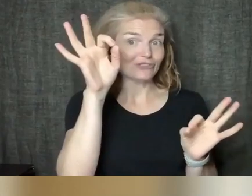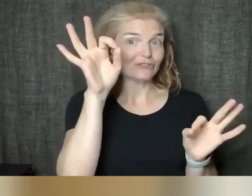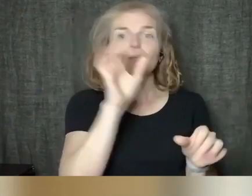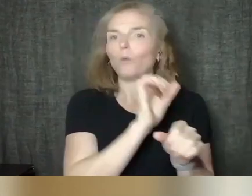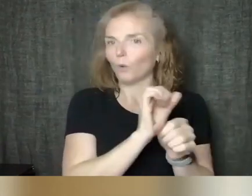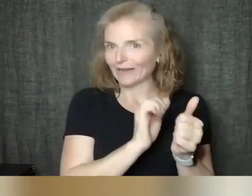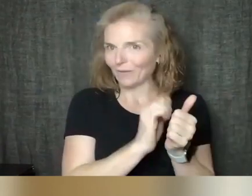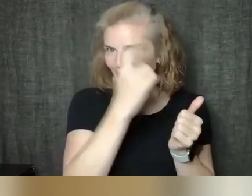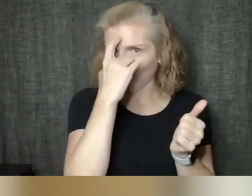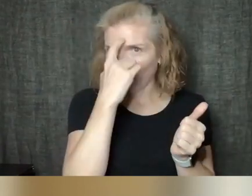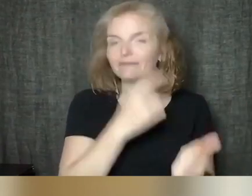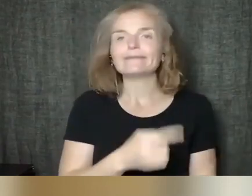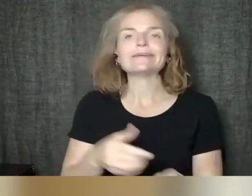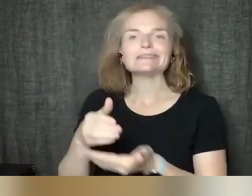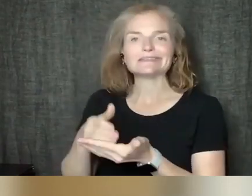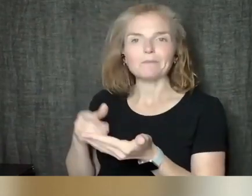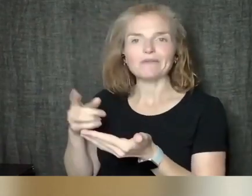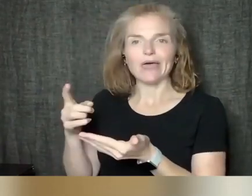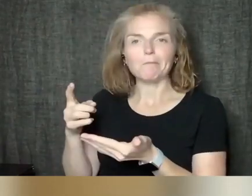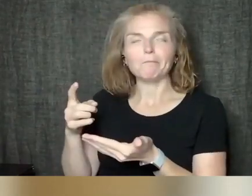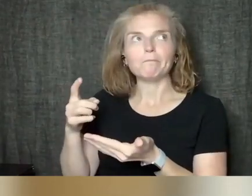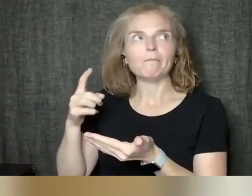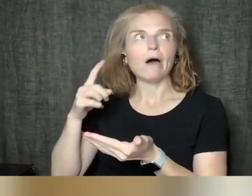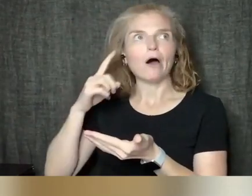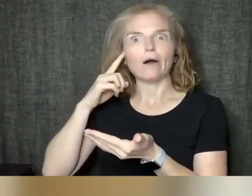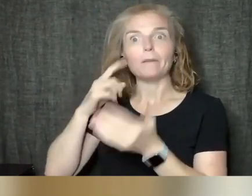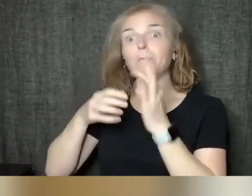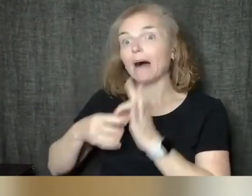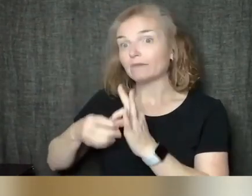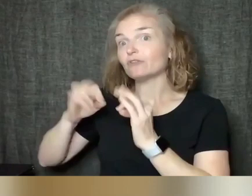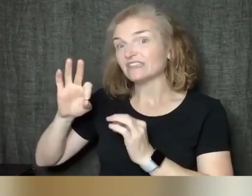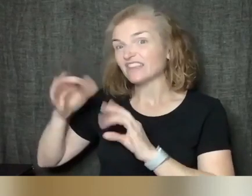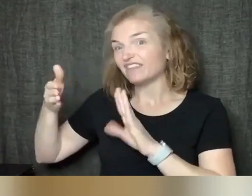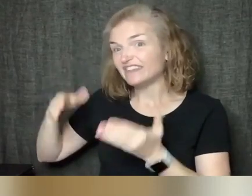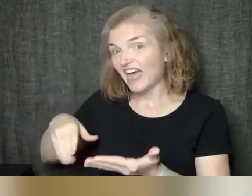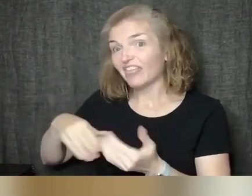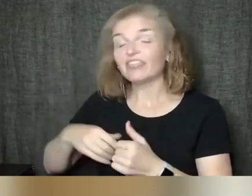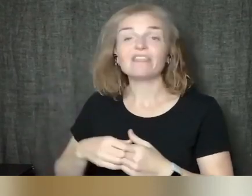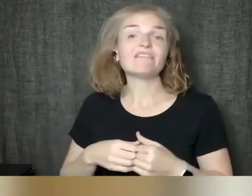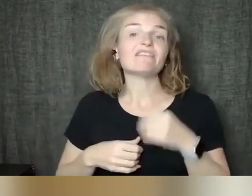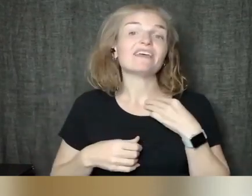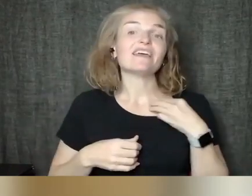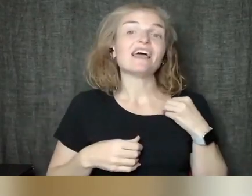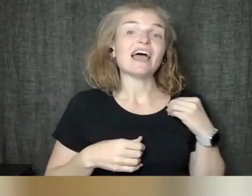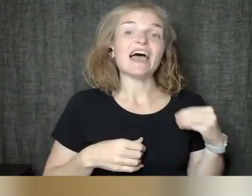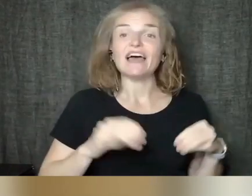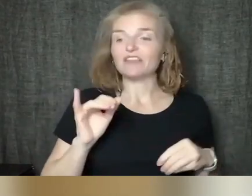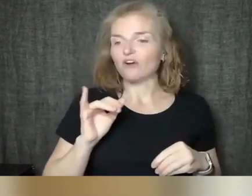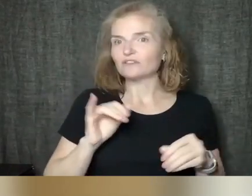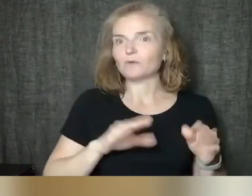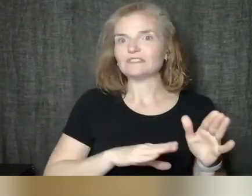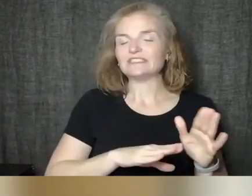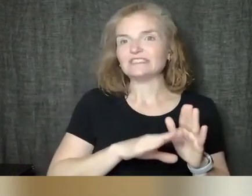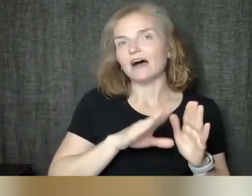on mindfulness of death. That's a current interest of mine, and some on developing the jhana factors through the practices of